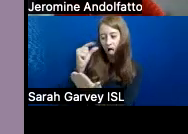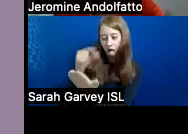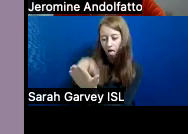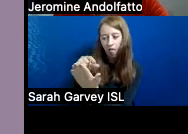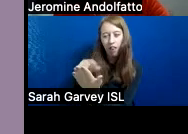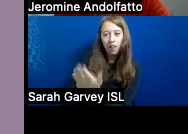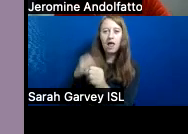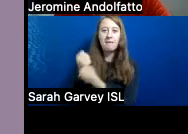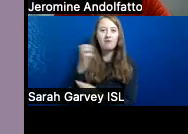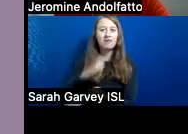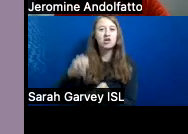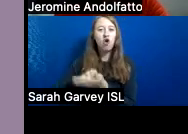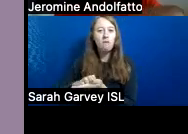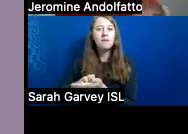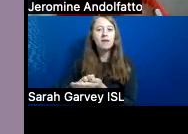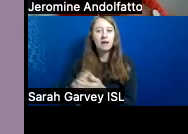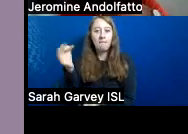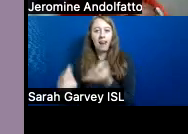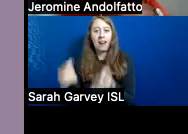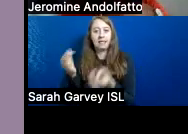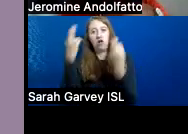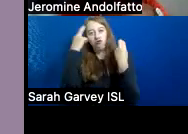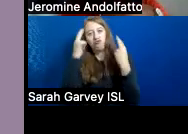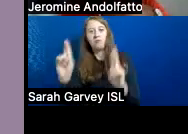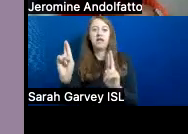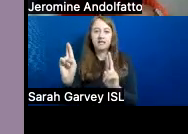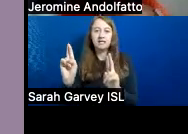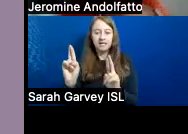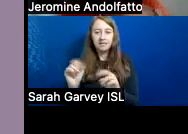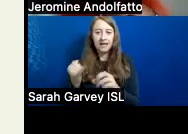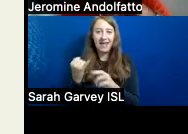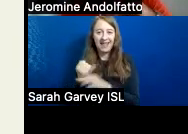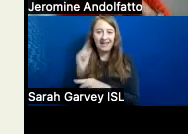doing when it comes to the representation of women in decision-making.